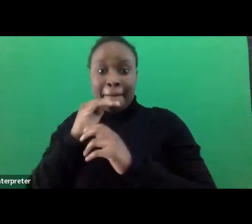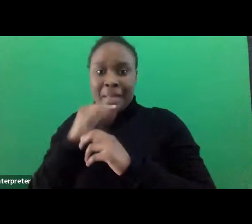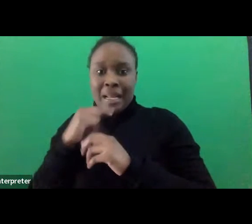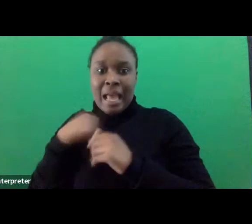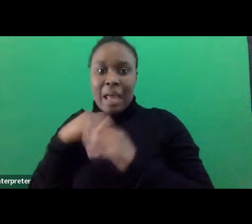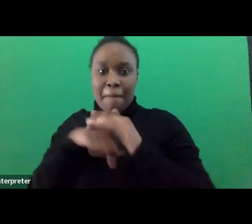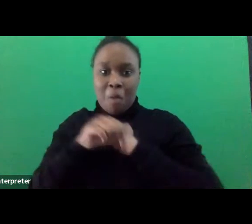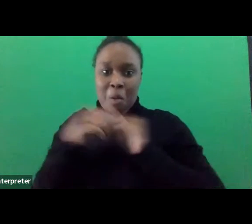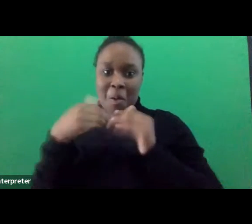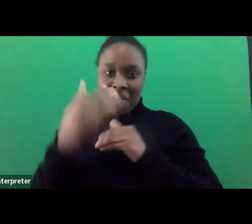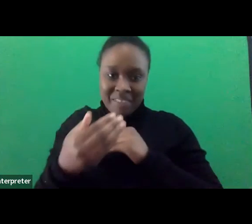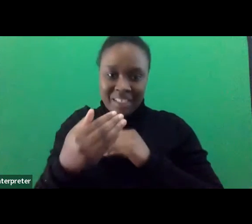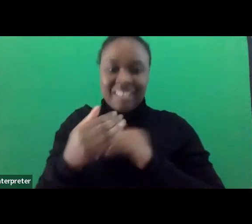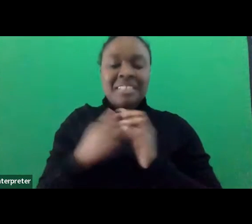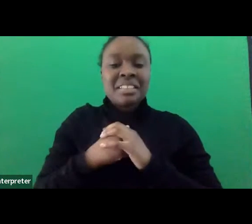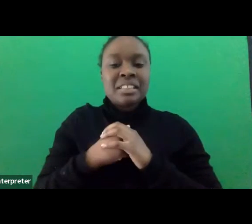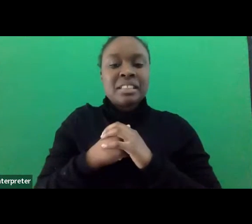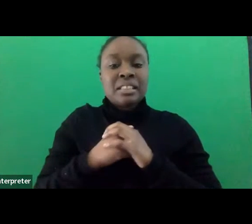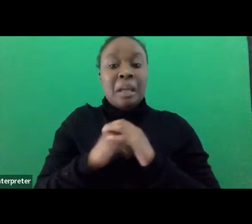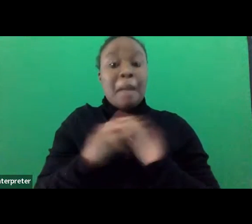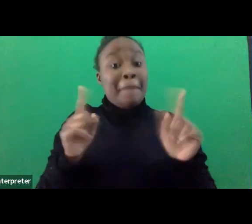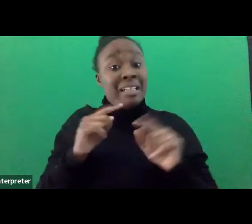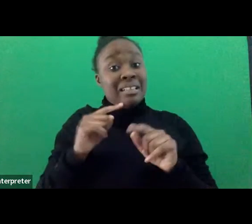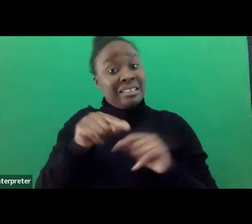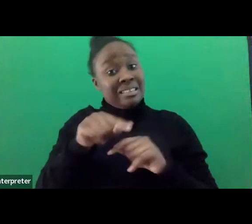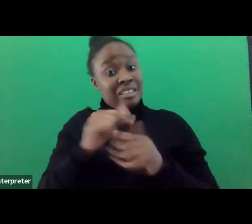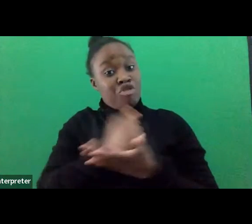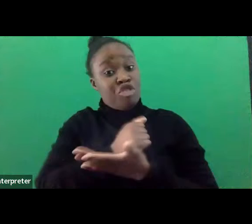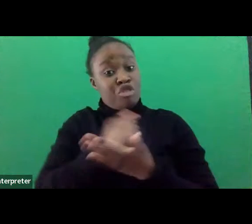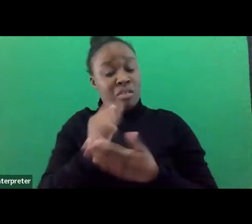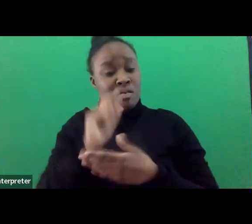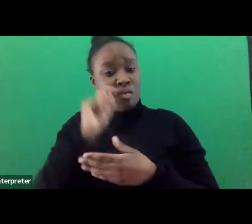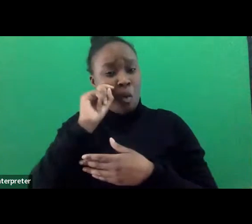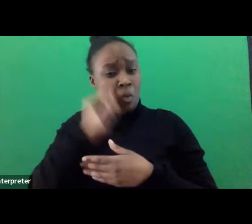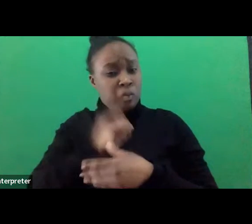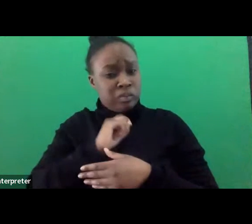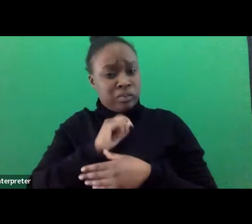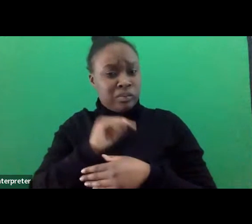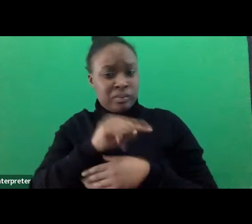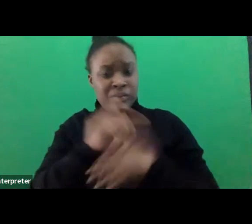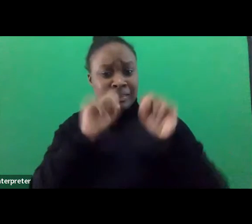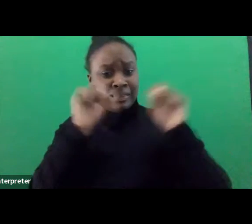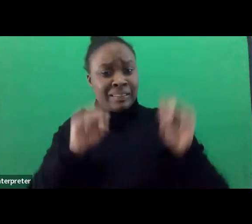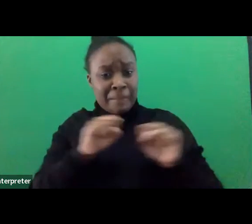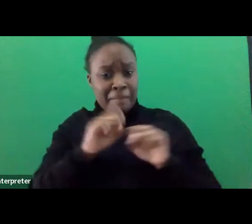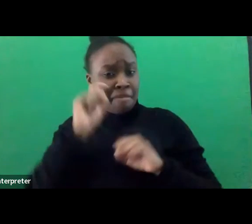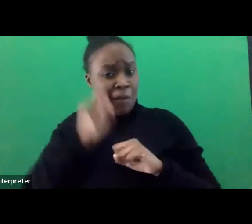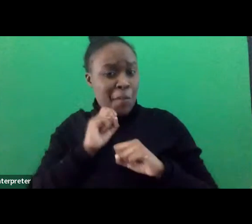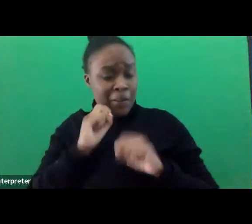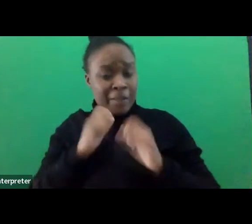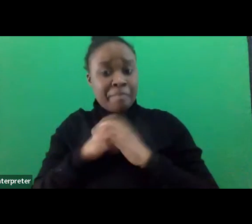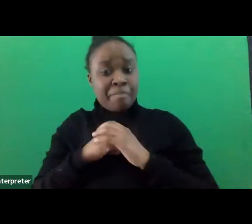nevertheless, that's how old our register is. There are just over